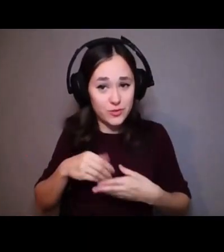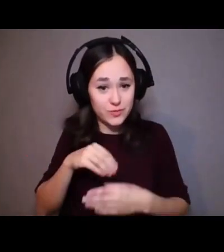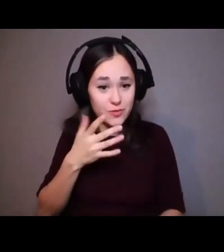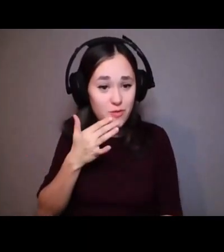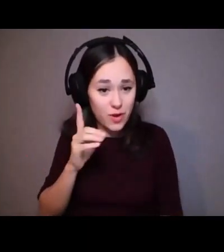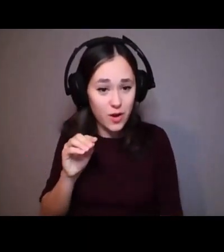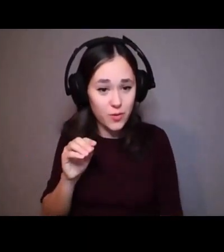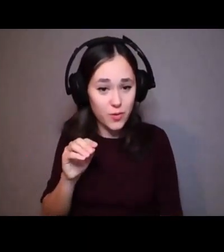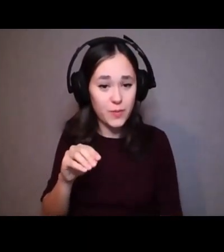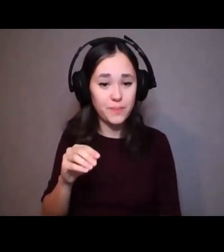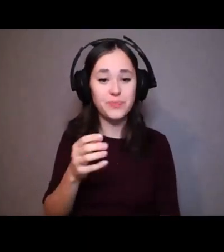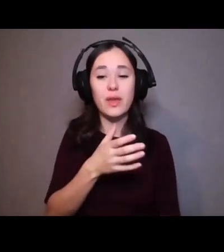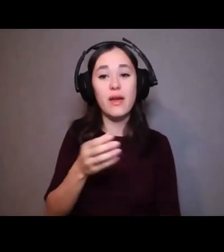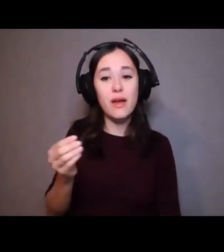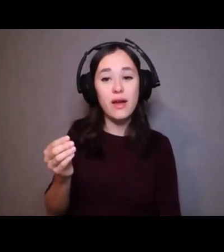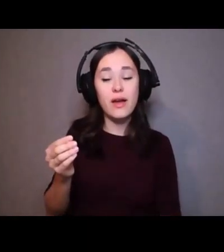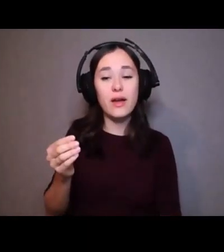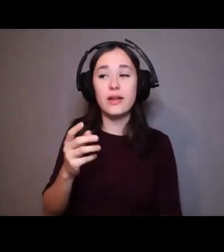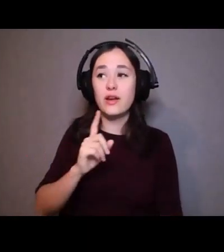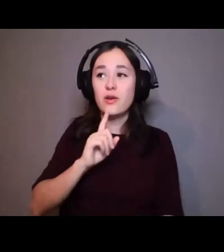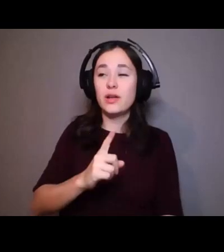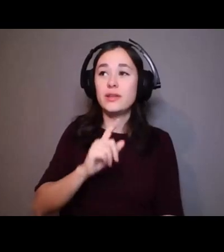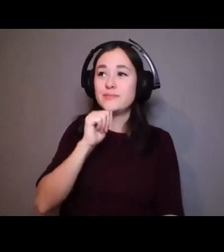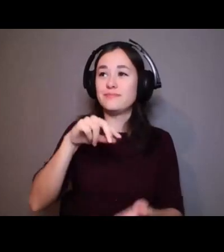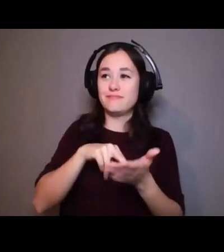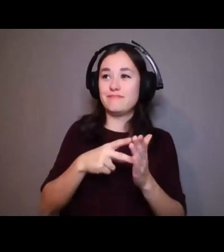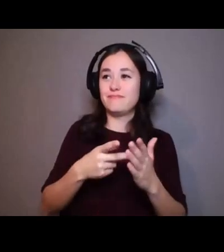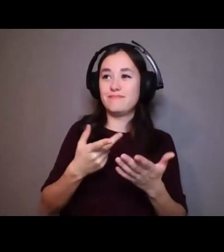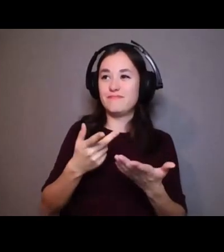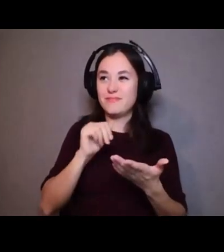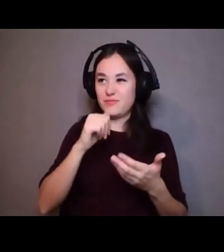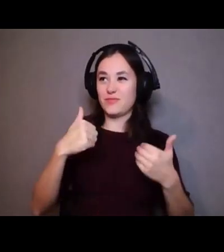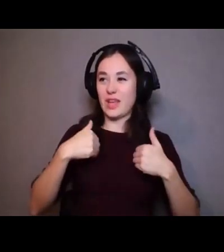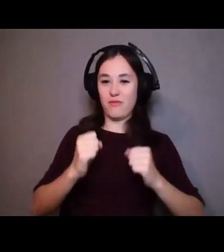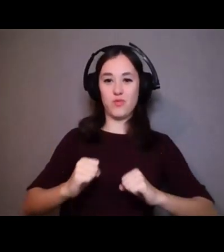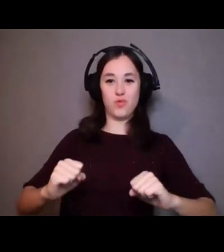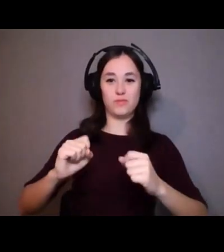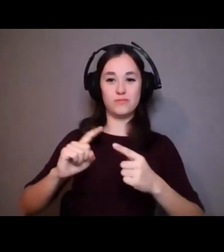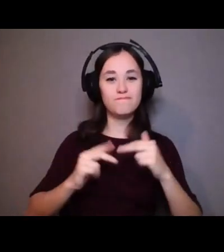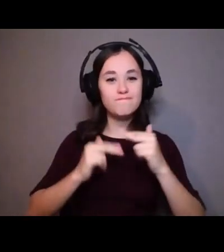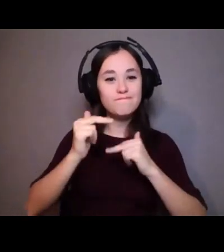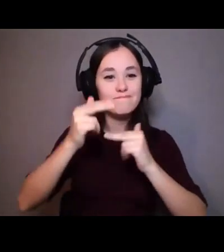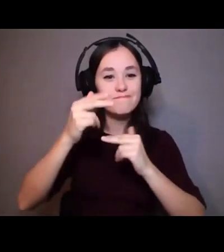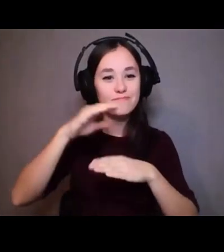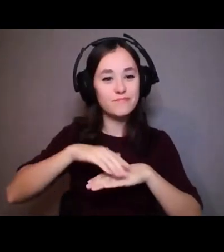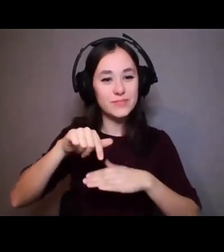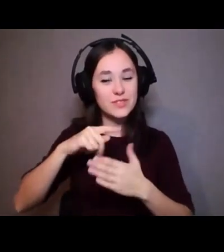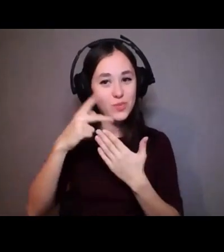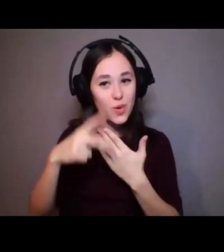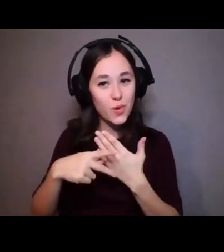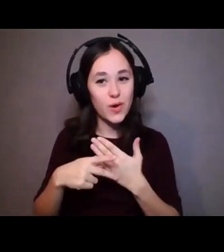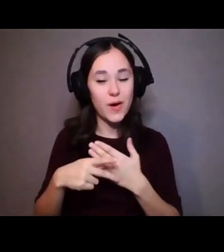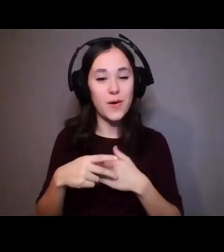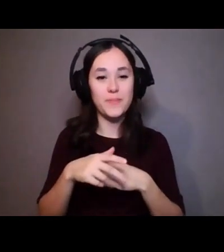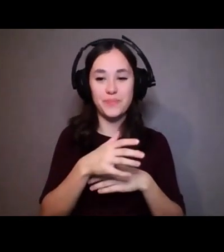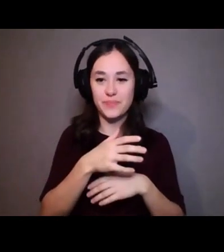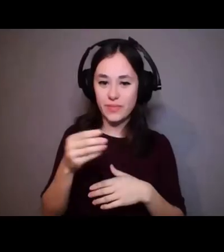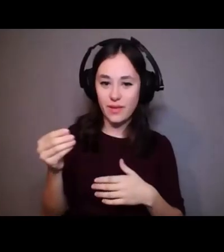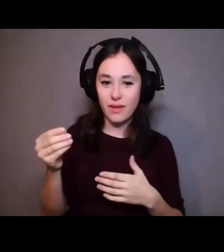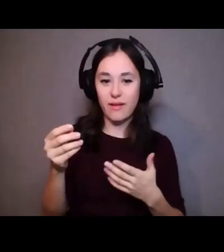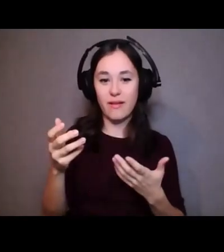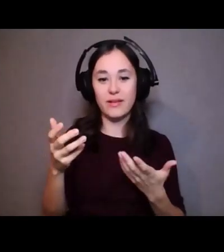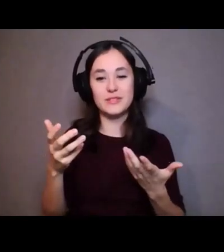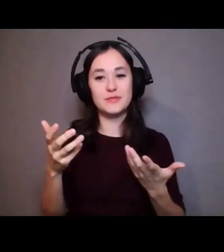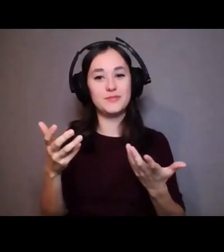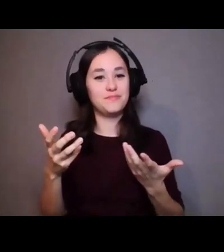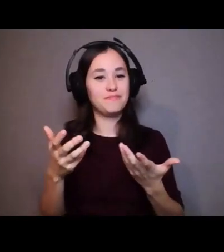sustainability. And that's not to say that there isn't room to continue building on many of these programs and exercising authorities that the state might